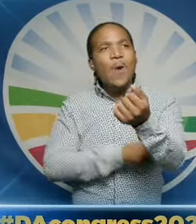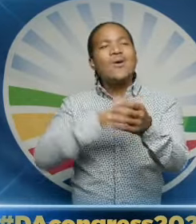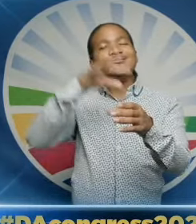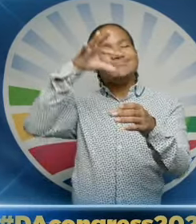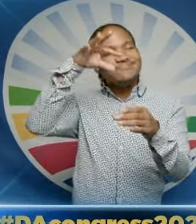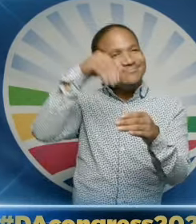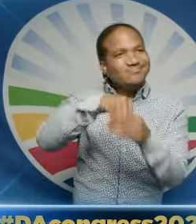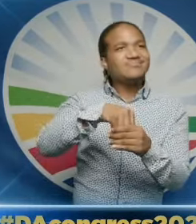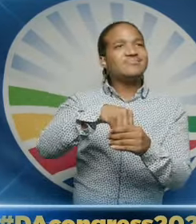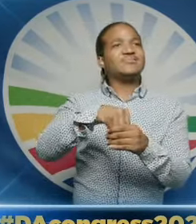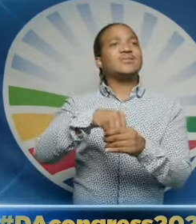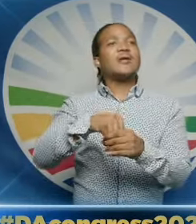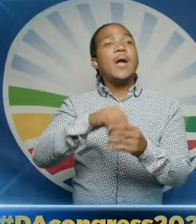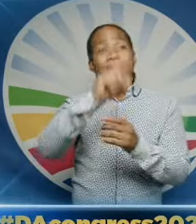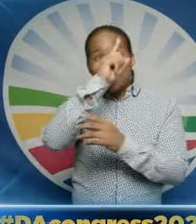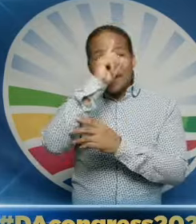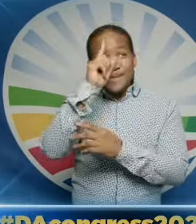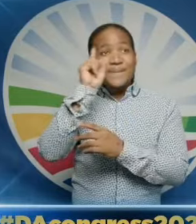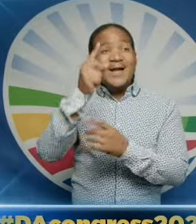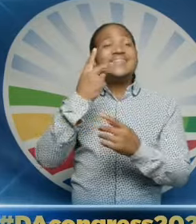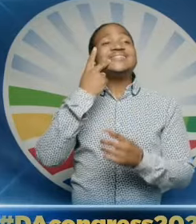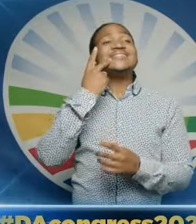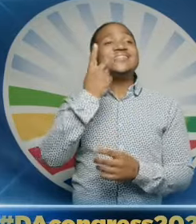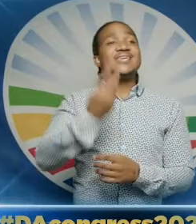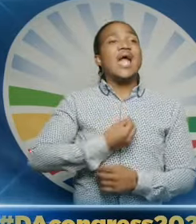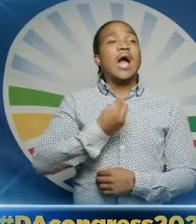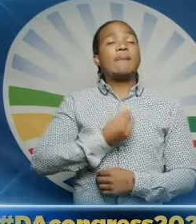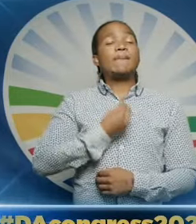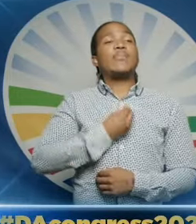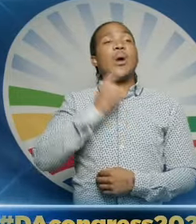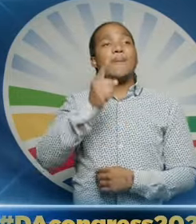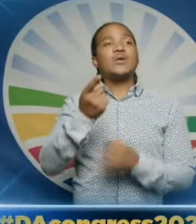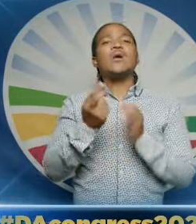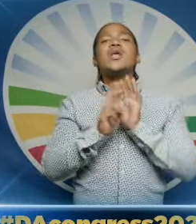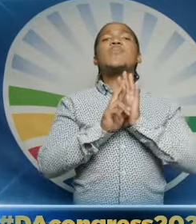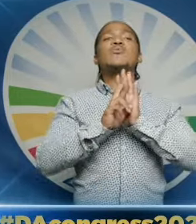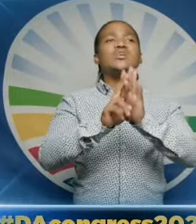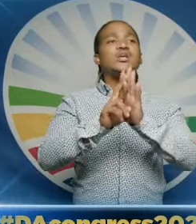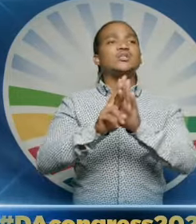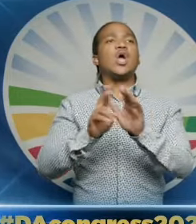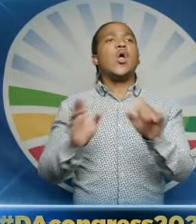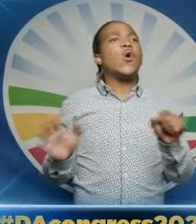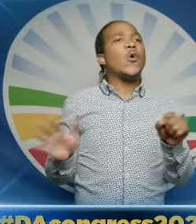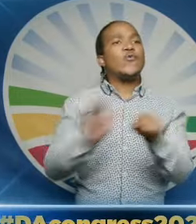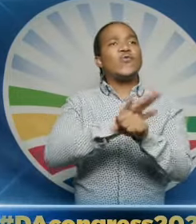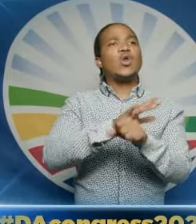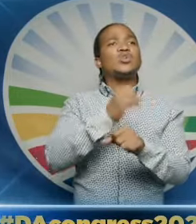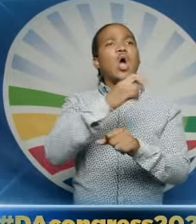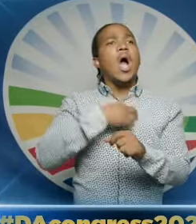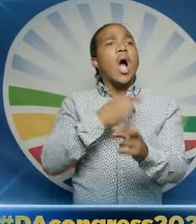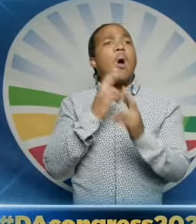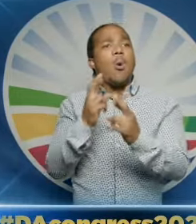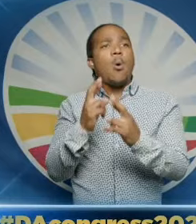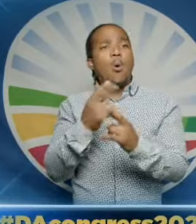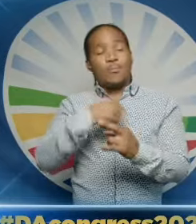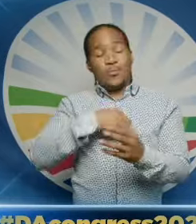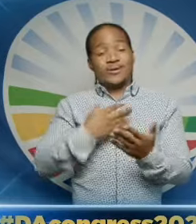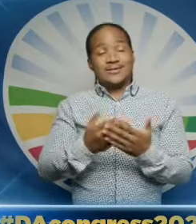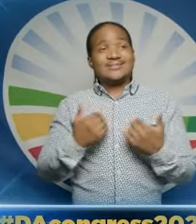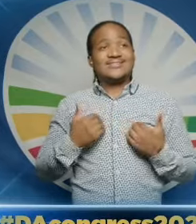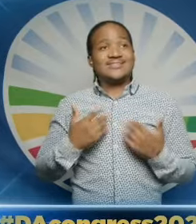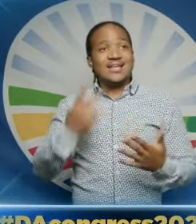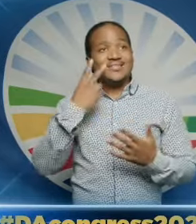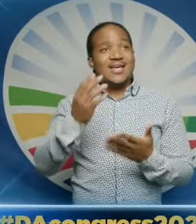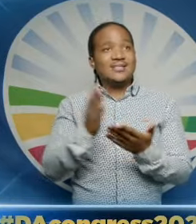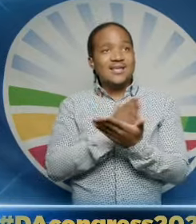middle. Young people need to see themselves represented in all of you. And so I really hope that we can start to see